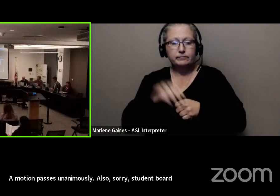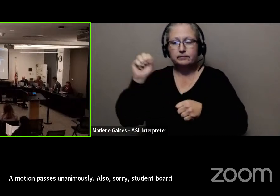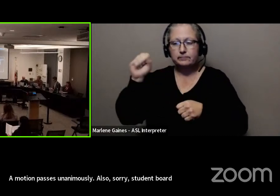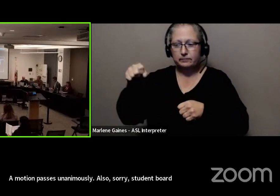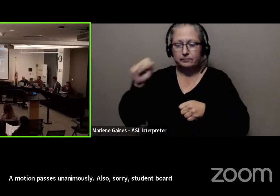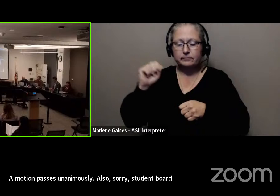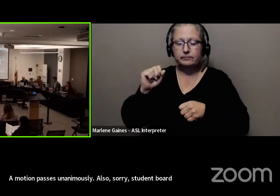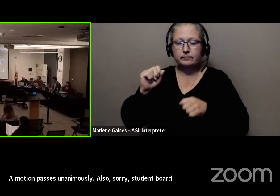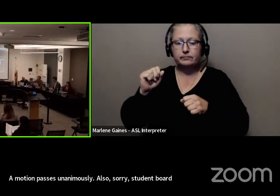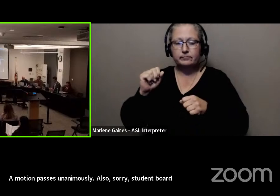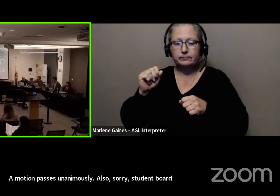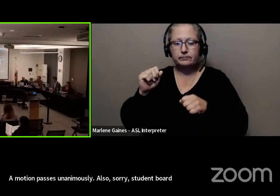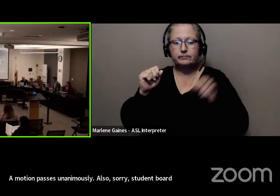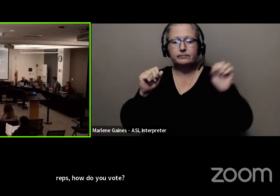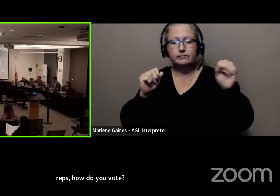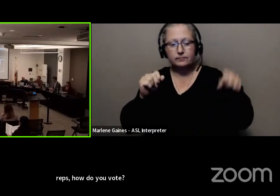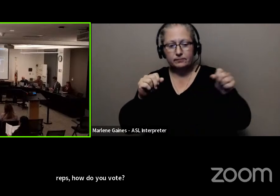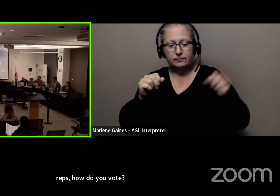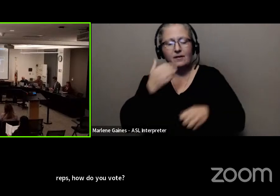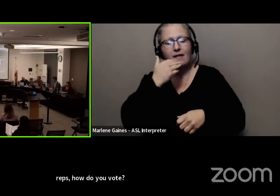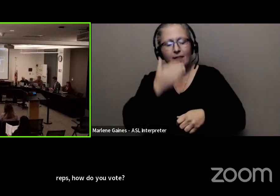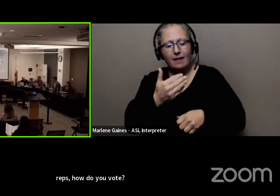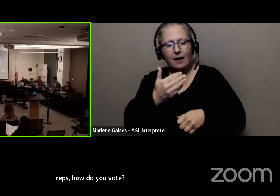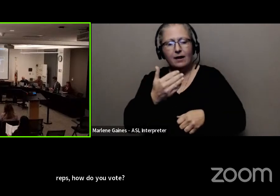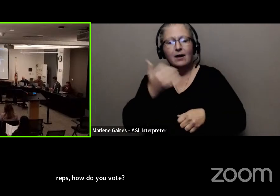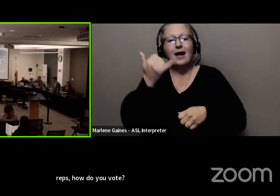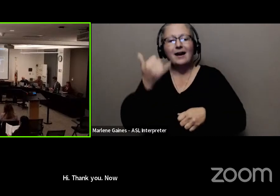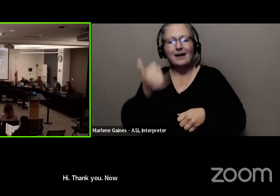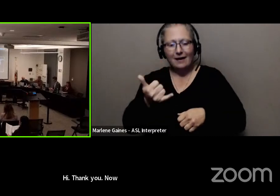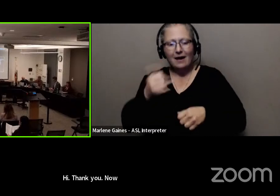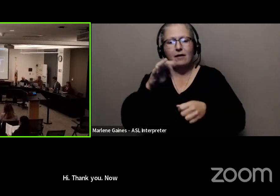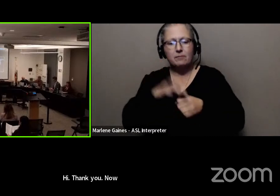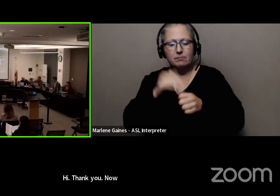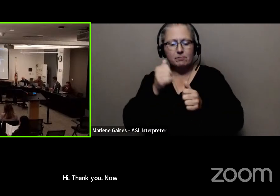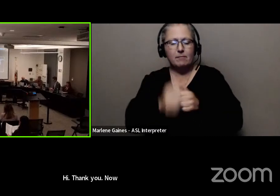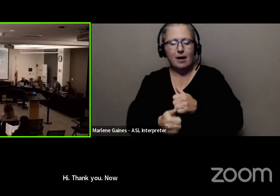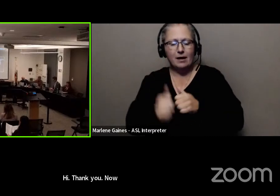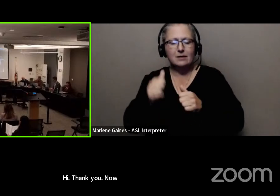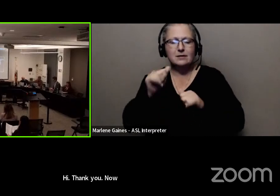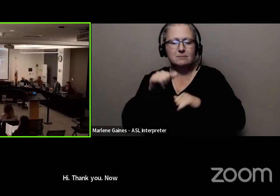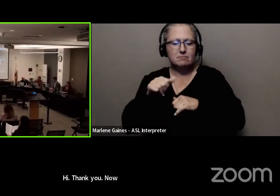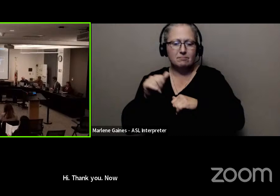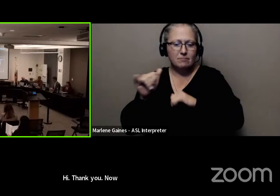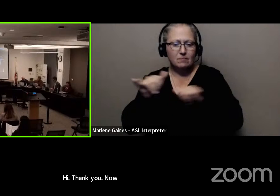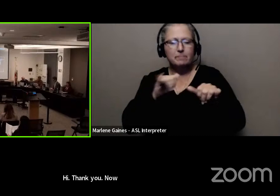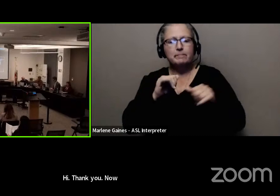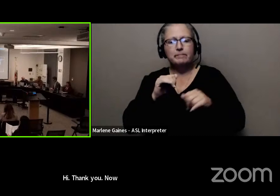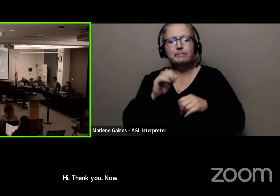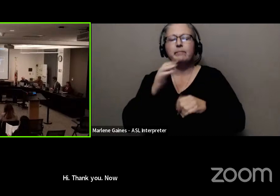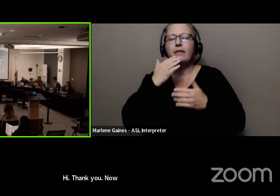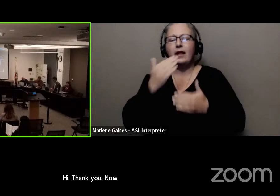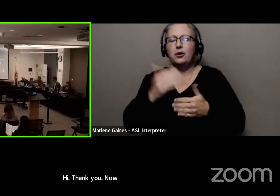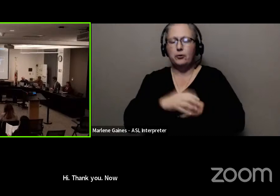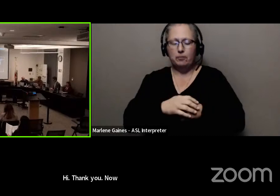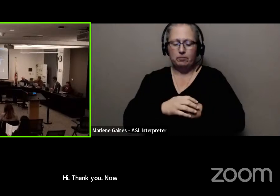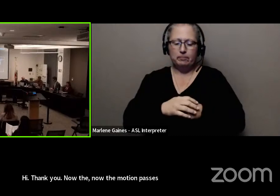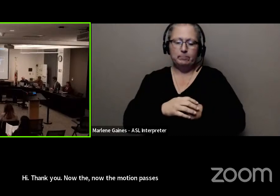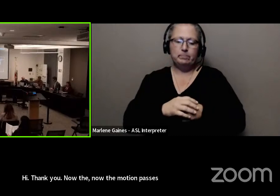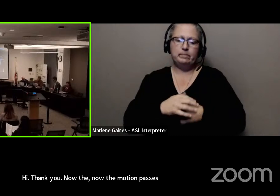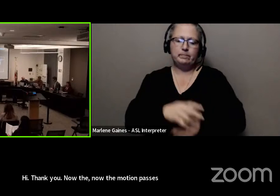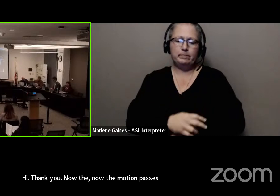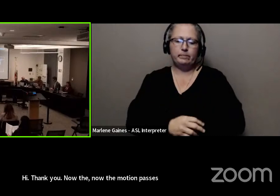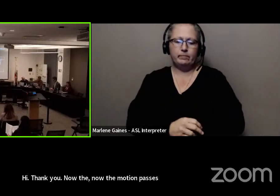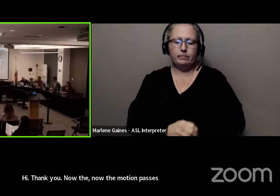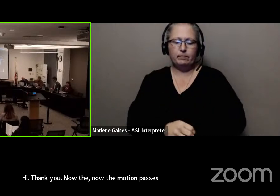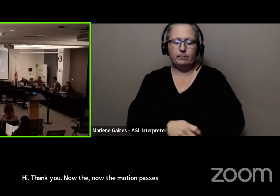Aye. Thank you. Now the motion passes unanimously. Thank you. Okay, we